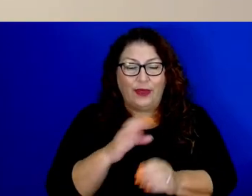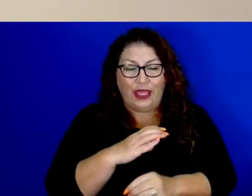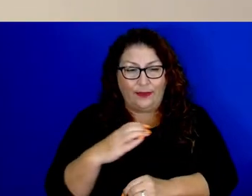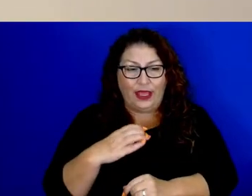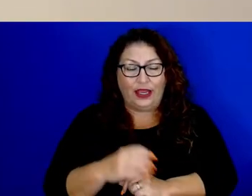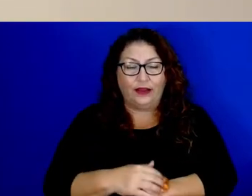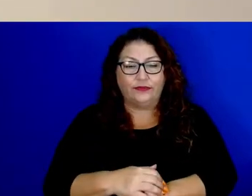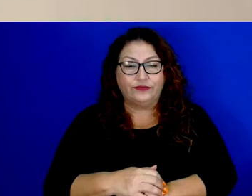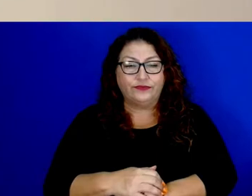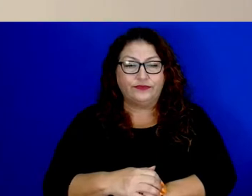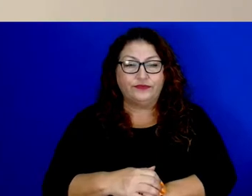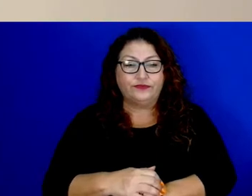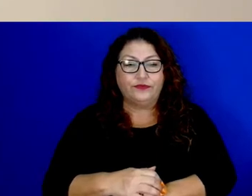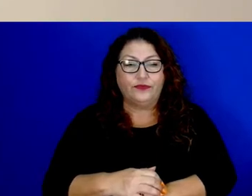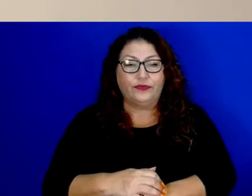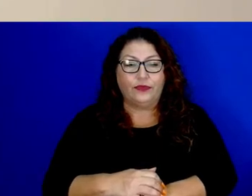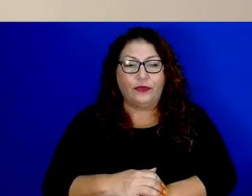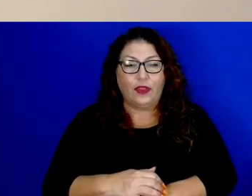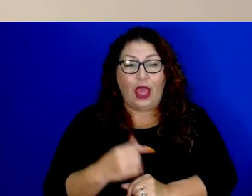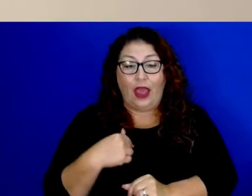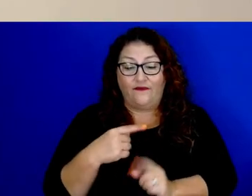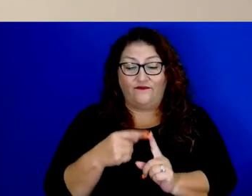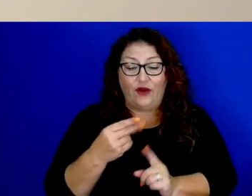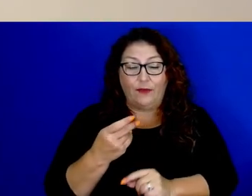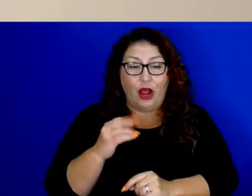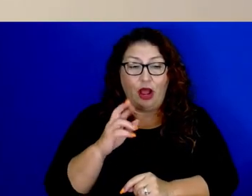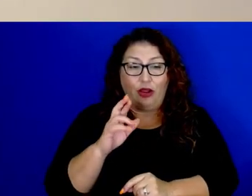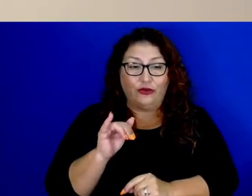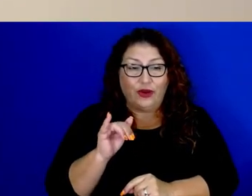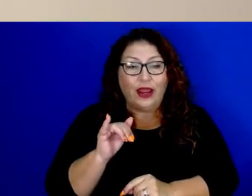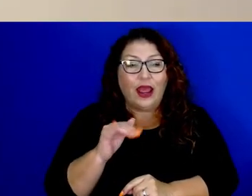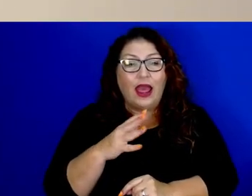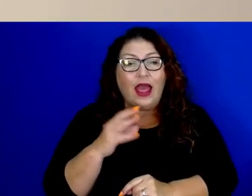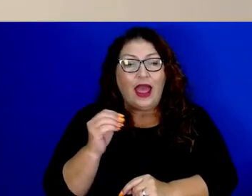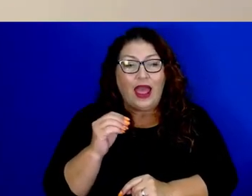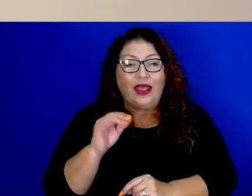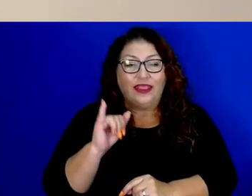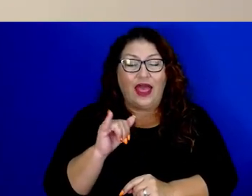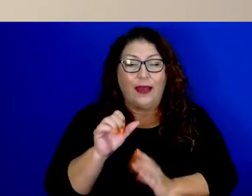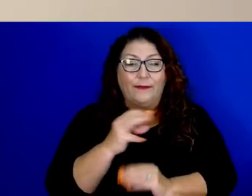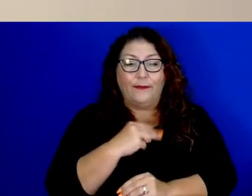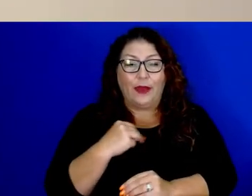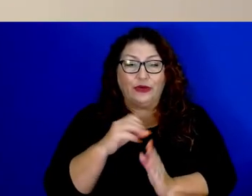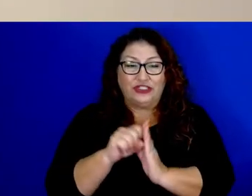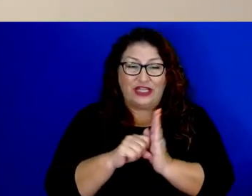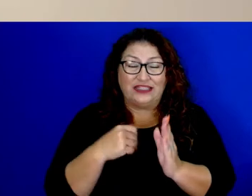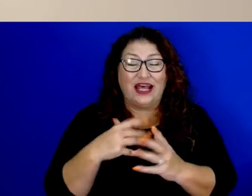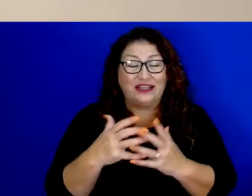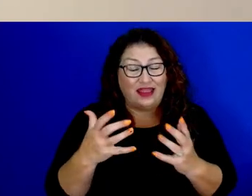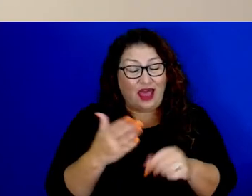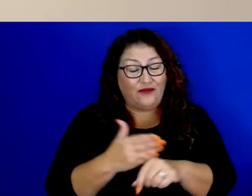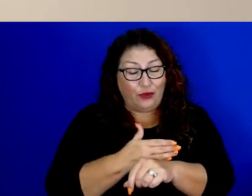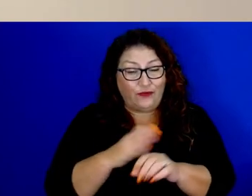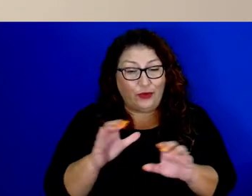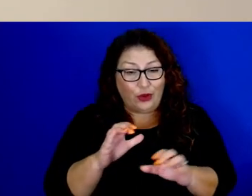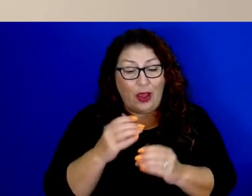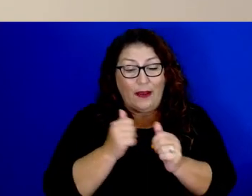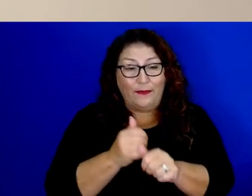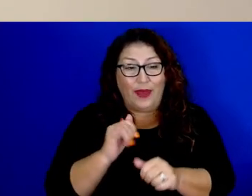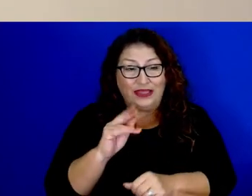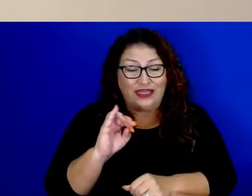I come from Hungary, a member state that has a lot of catching up to do. Based on the index, we are second to last in our overall